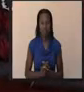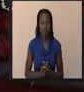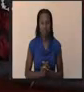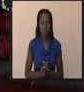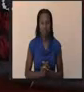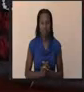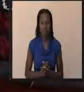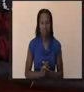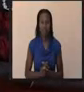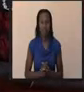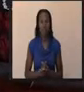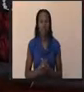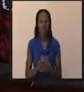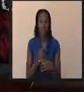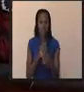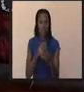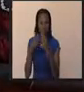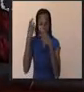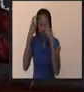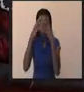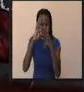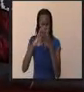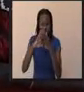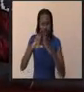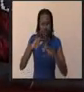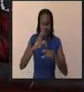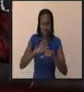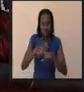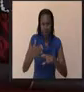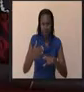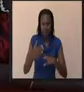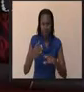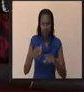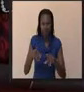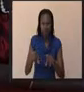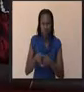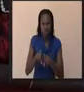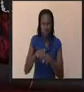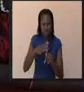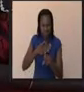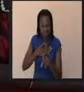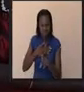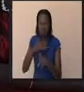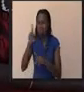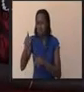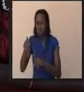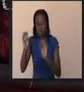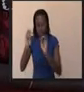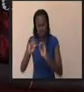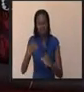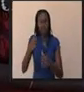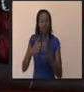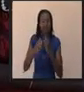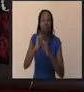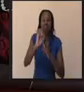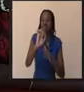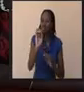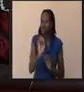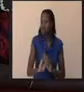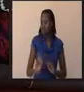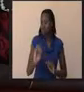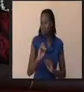Joyce has some concerns about her looks. She doesn't feel like she looks like you or me or even her brother.